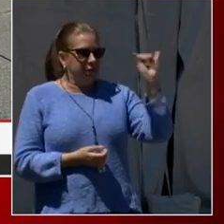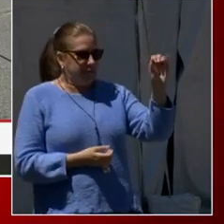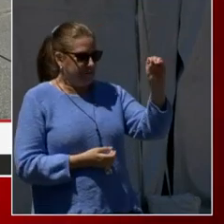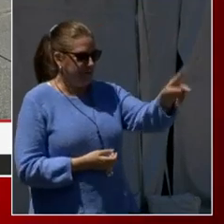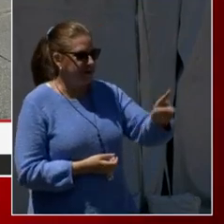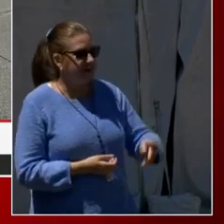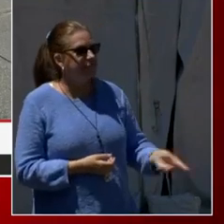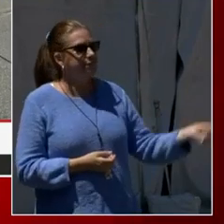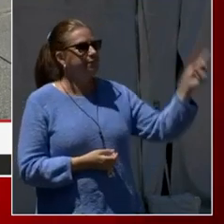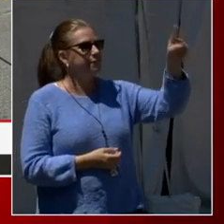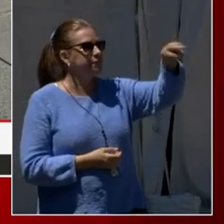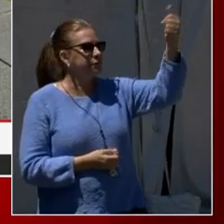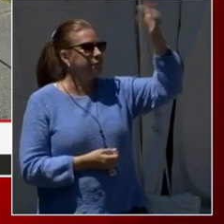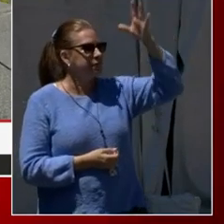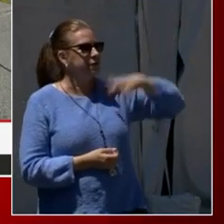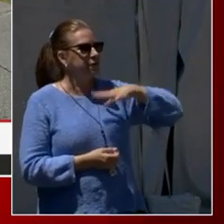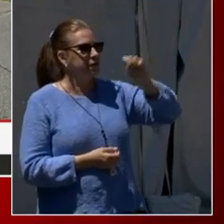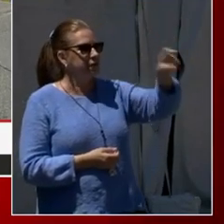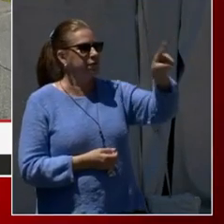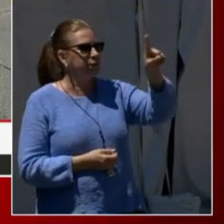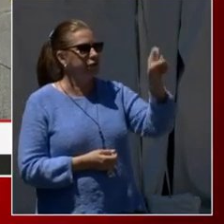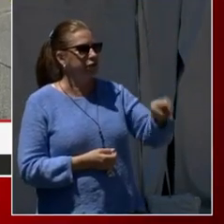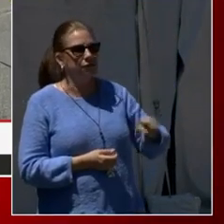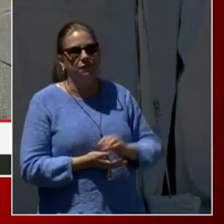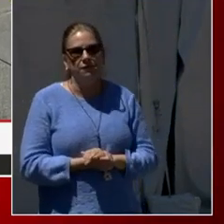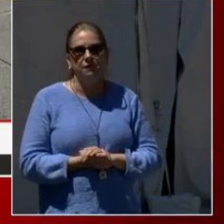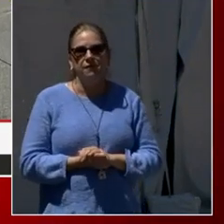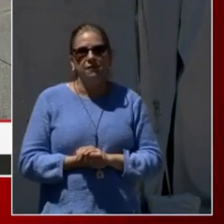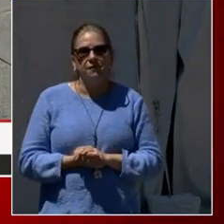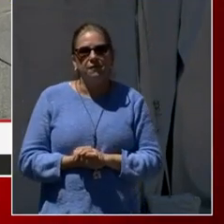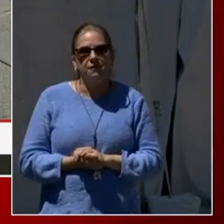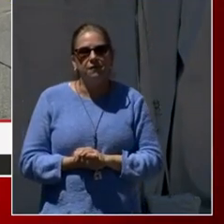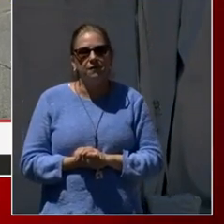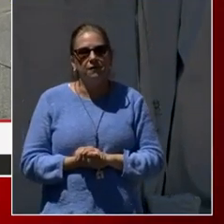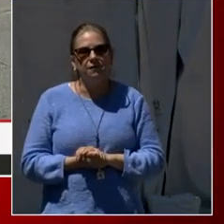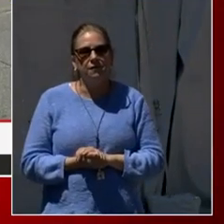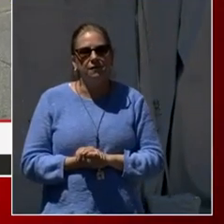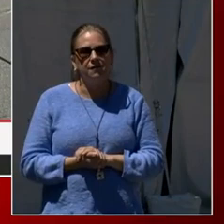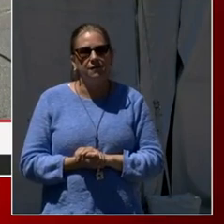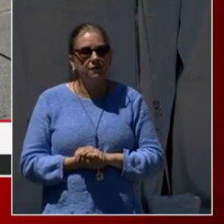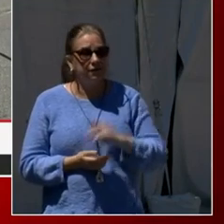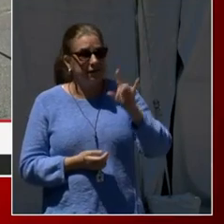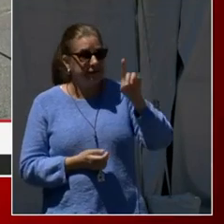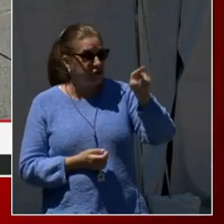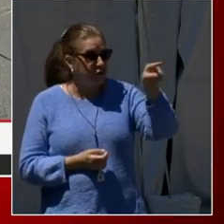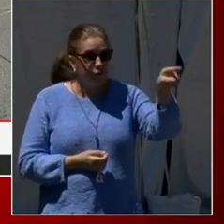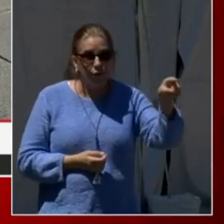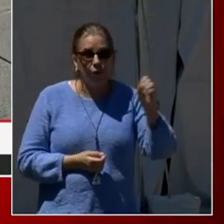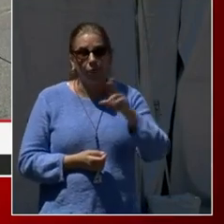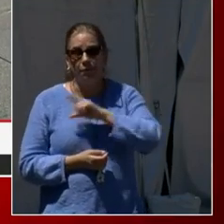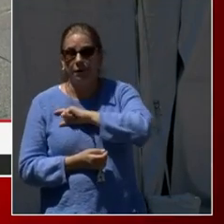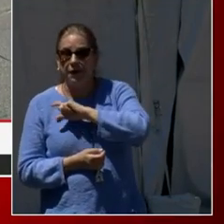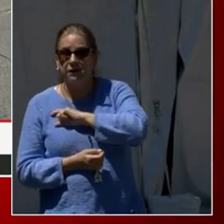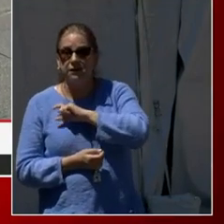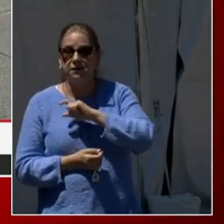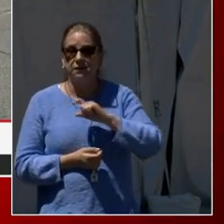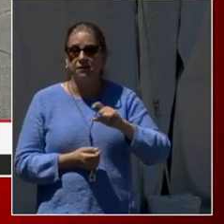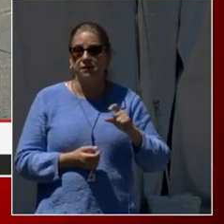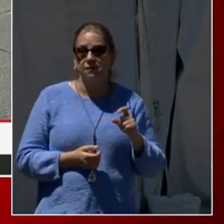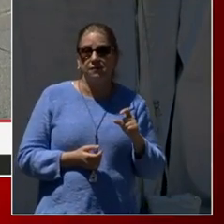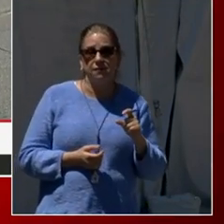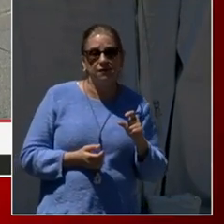You or the chief might comment, if you haven't already, on what appeared from watching the live coverage last